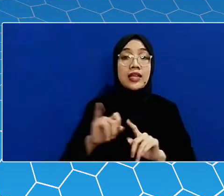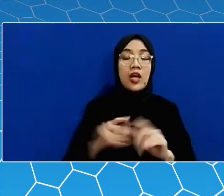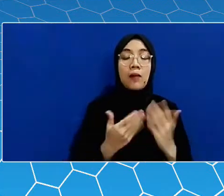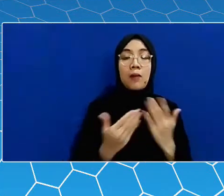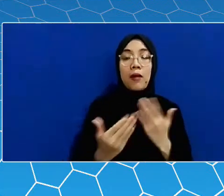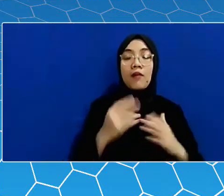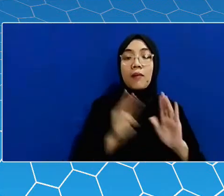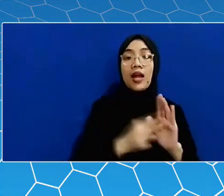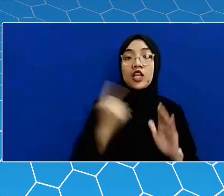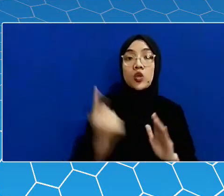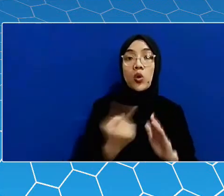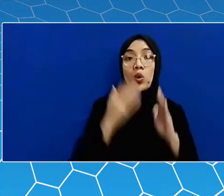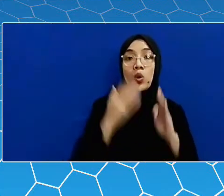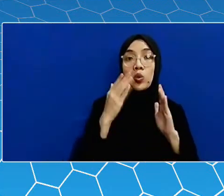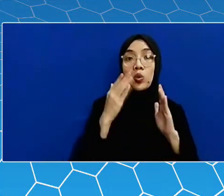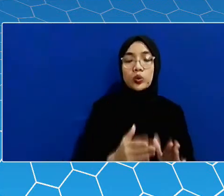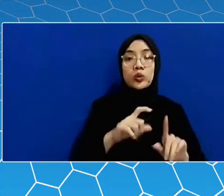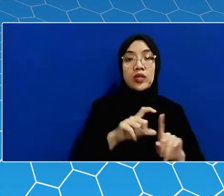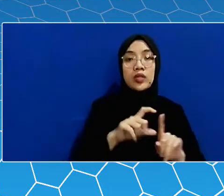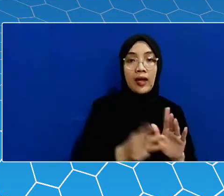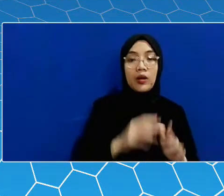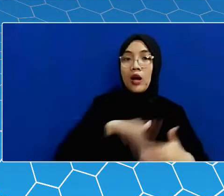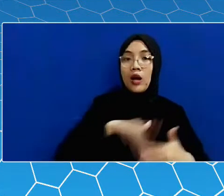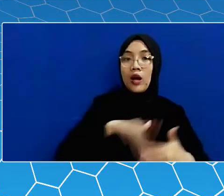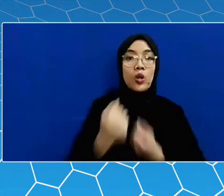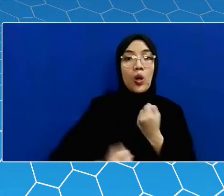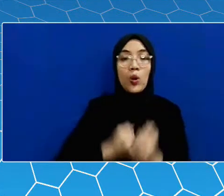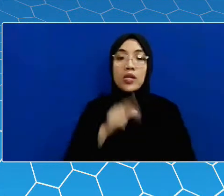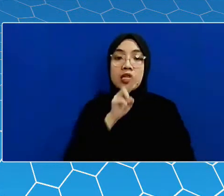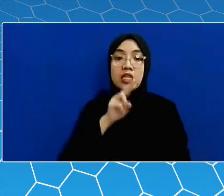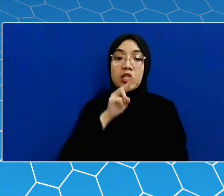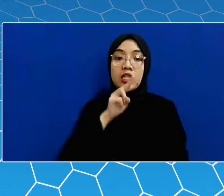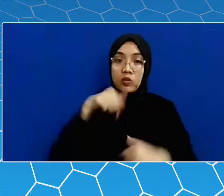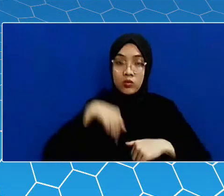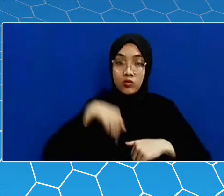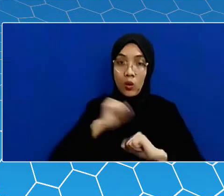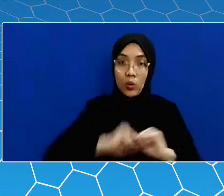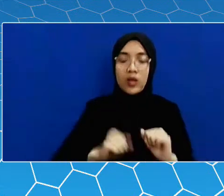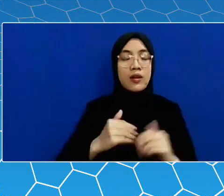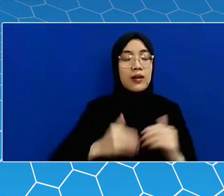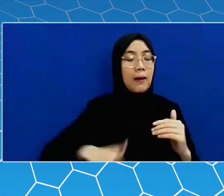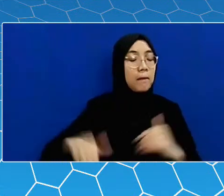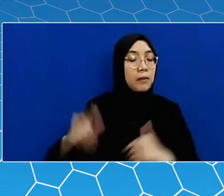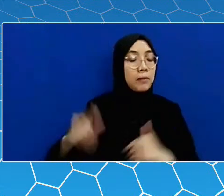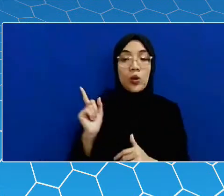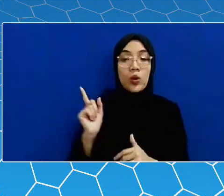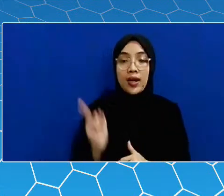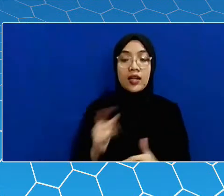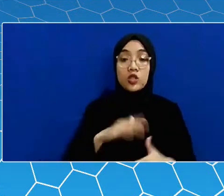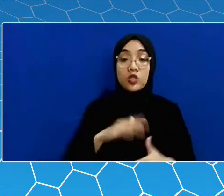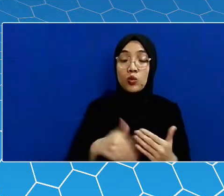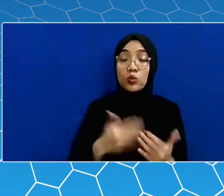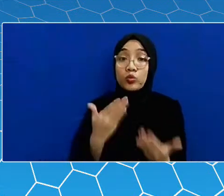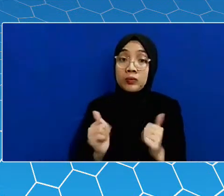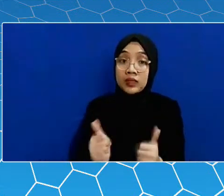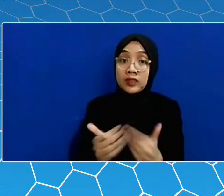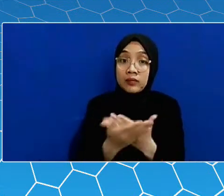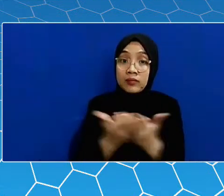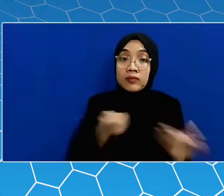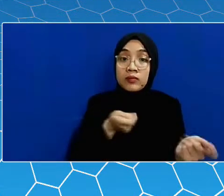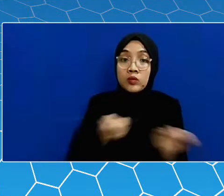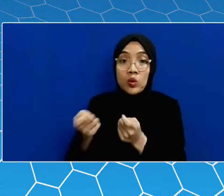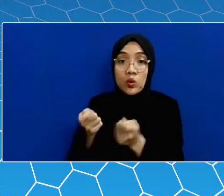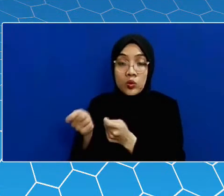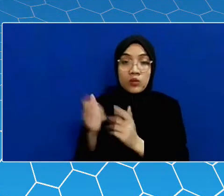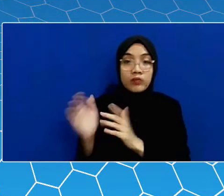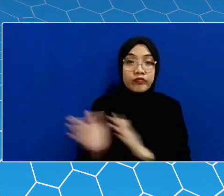across the rest of the UK and beyond. It supports clinicians to better manage the condition through giving them decision support. So again,